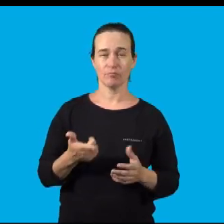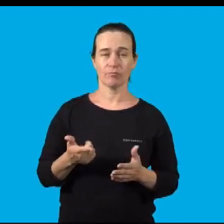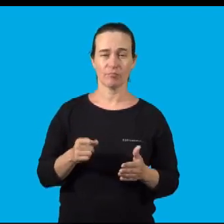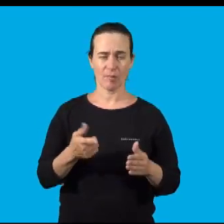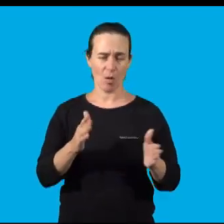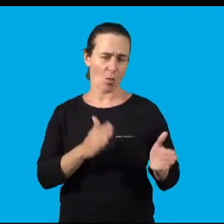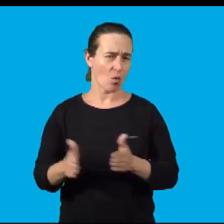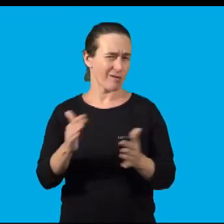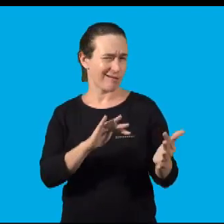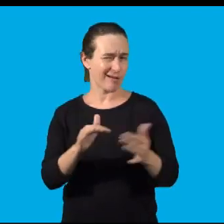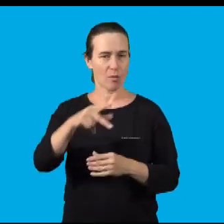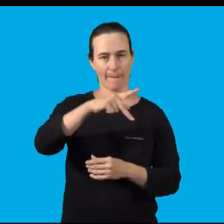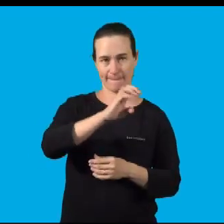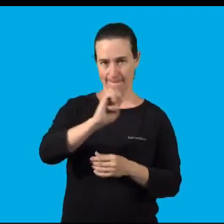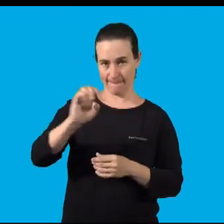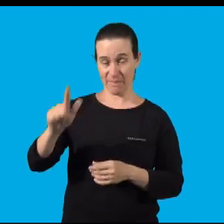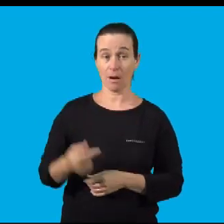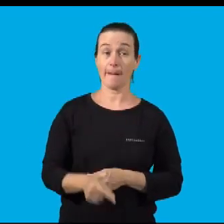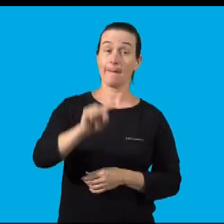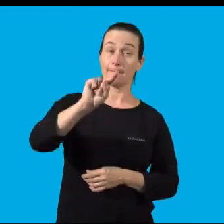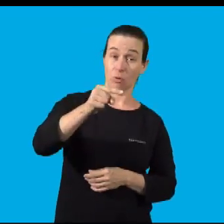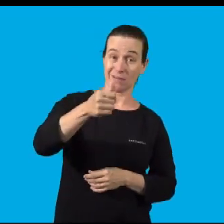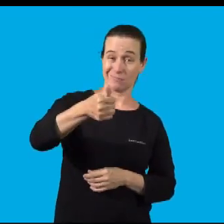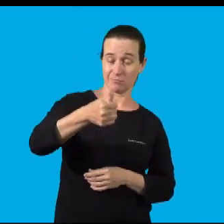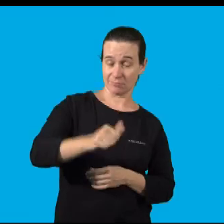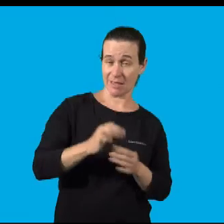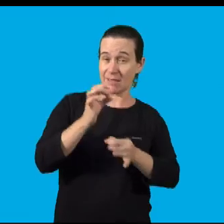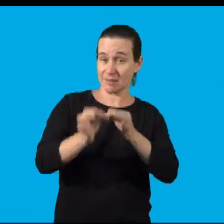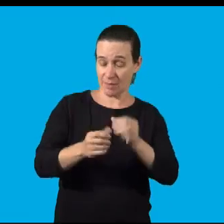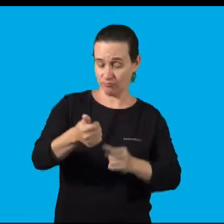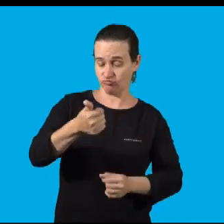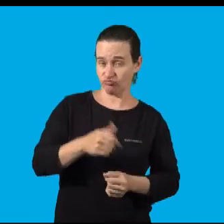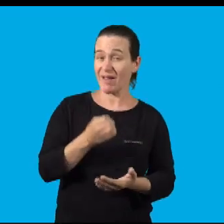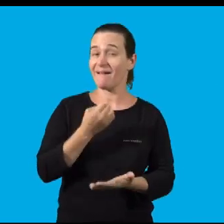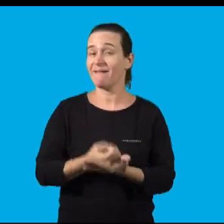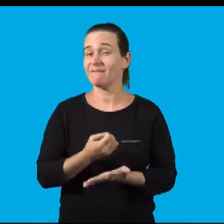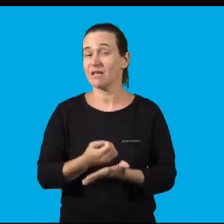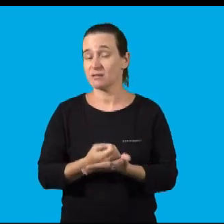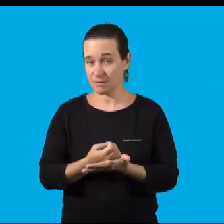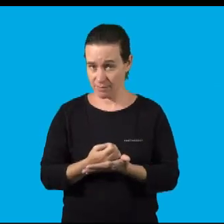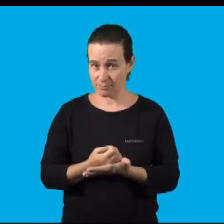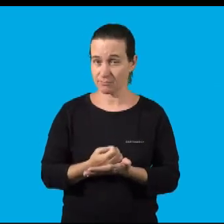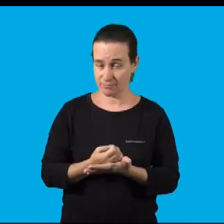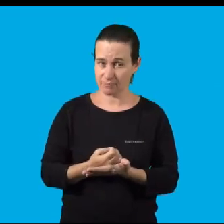You will structure your essay according to Peel. Point, explain, evidence. So when